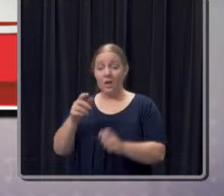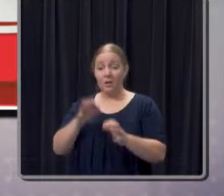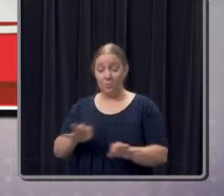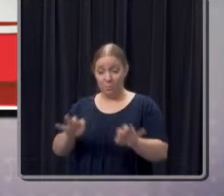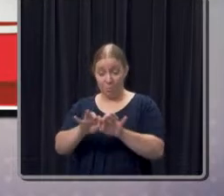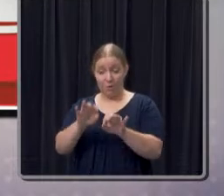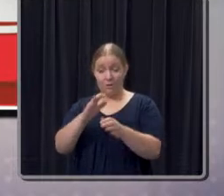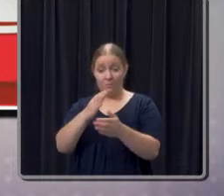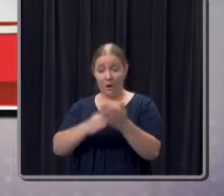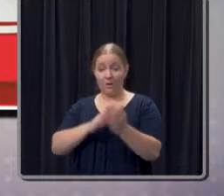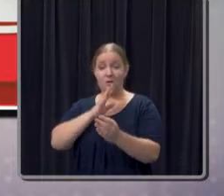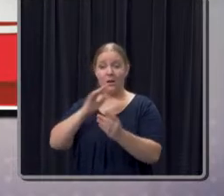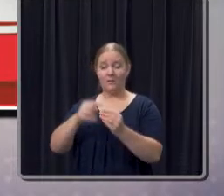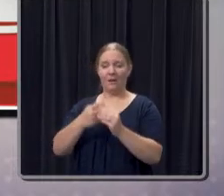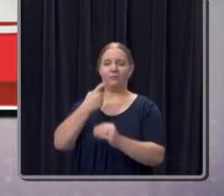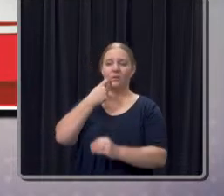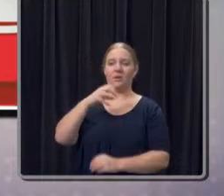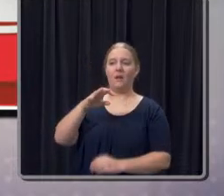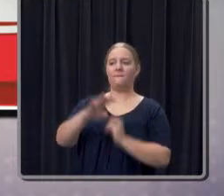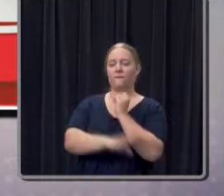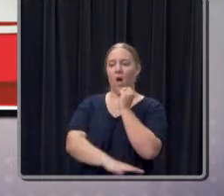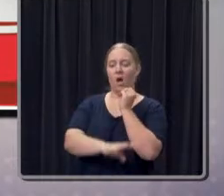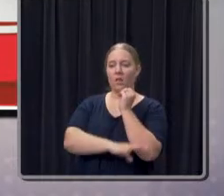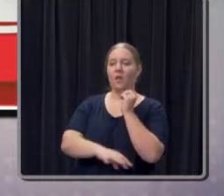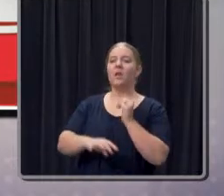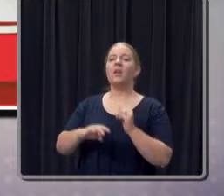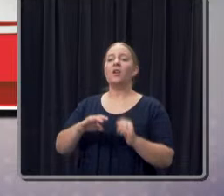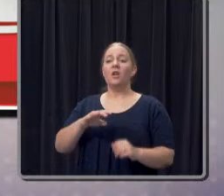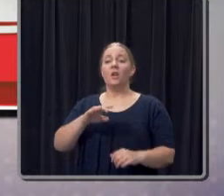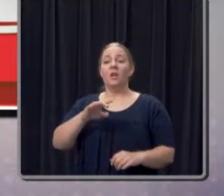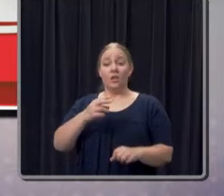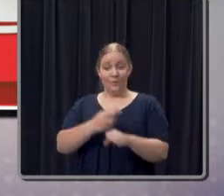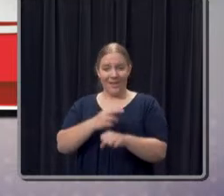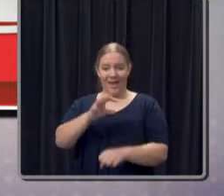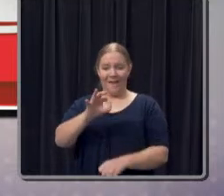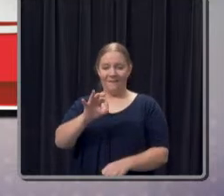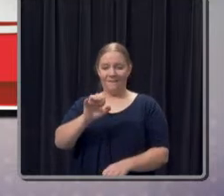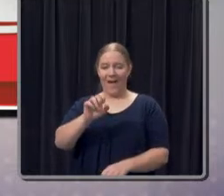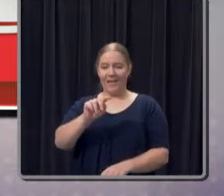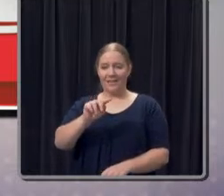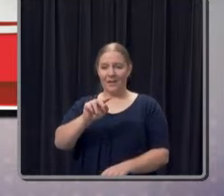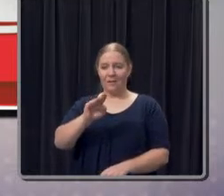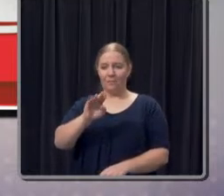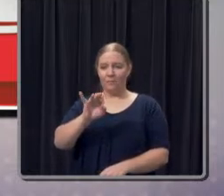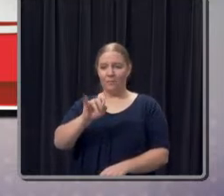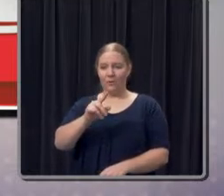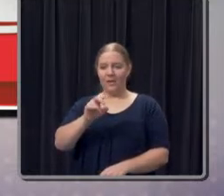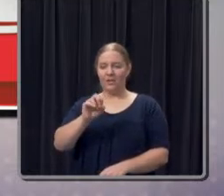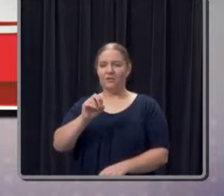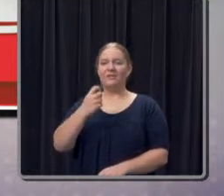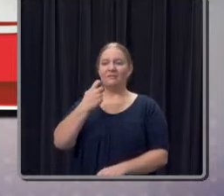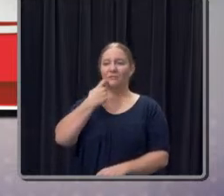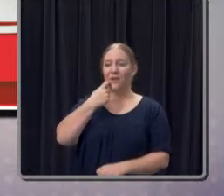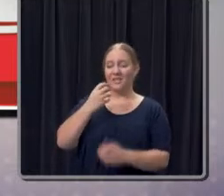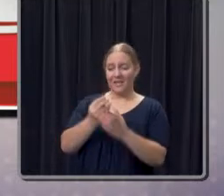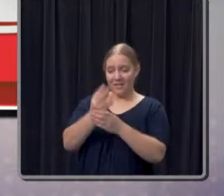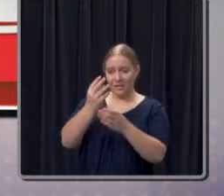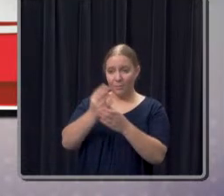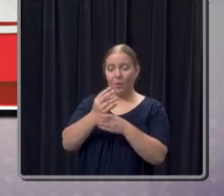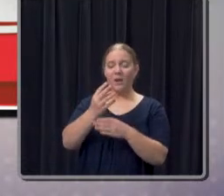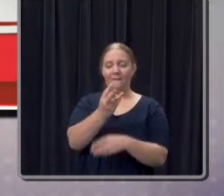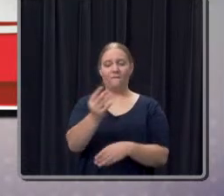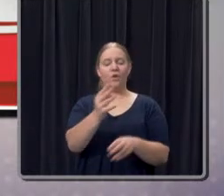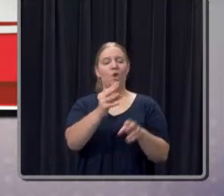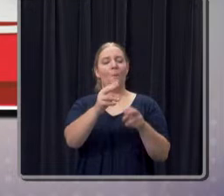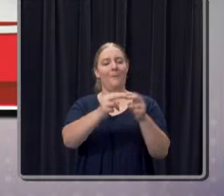that we talked about this fall when I was before you was looking at FastBridge. We had the early adoption this last spring with just a few of our